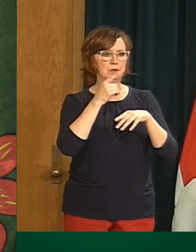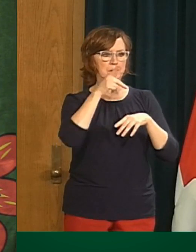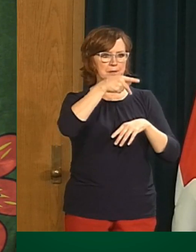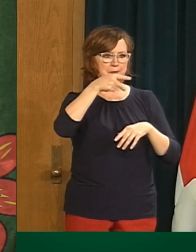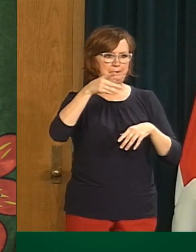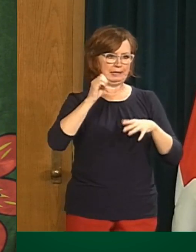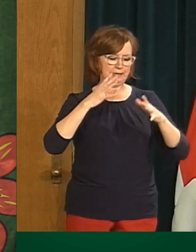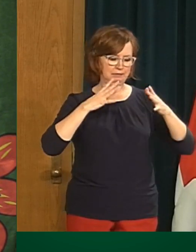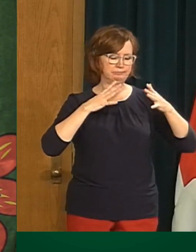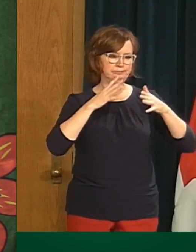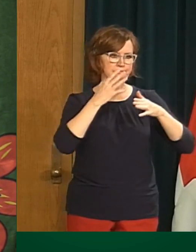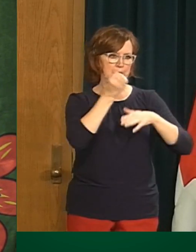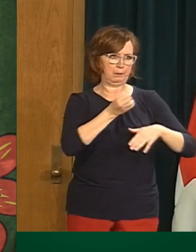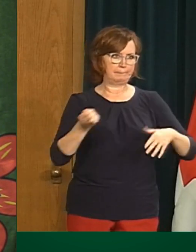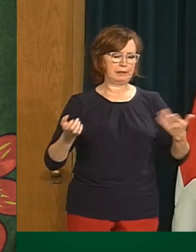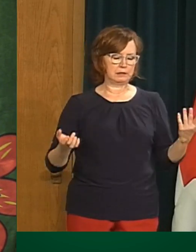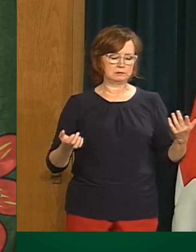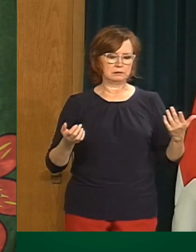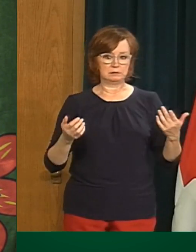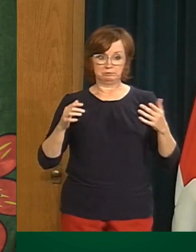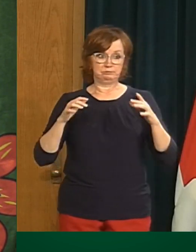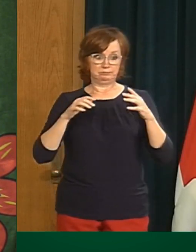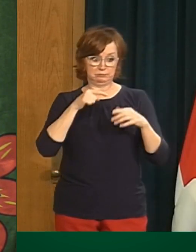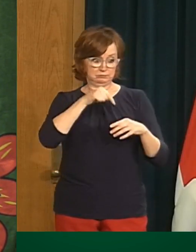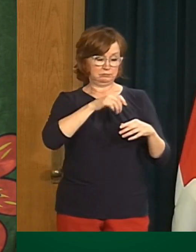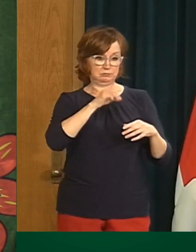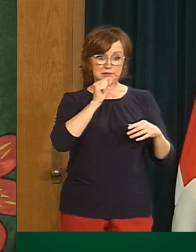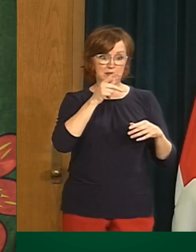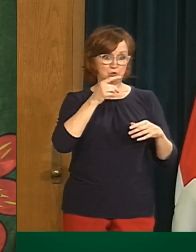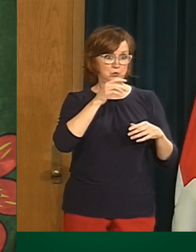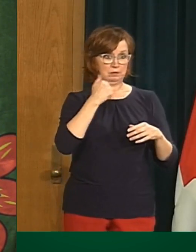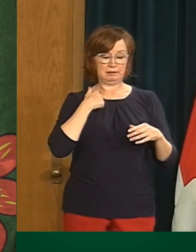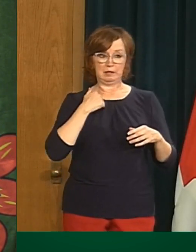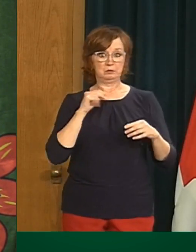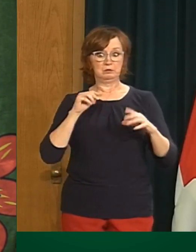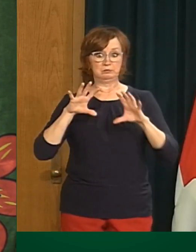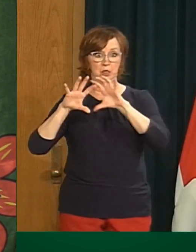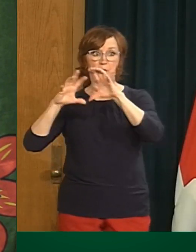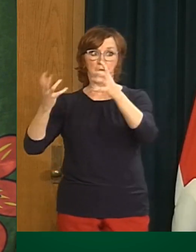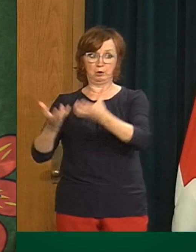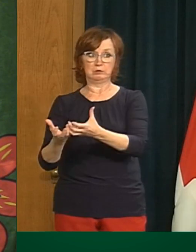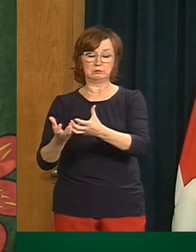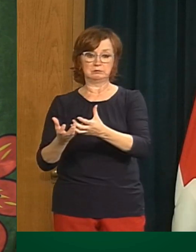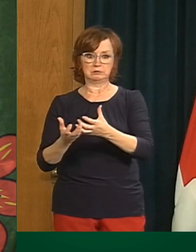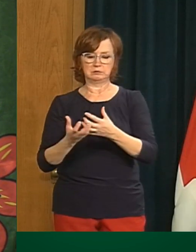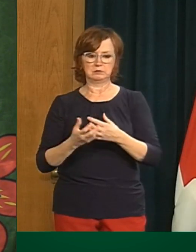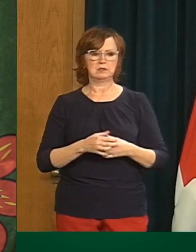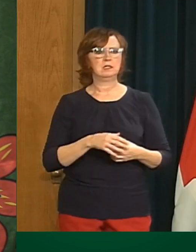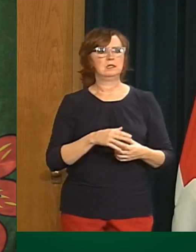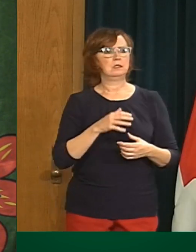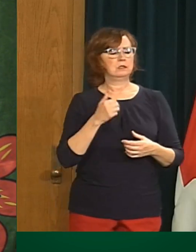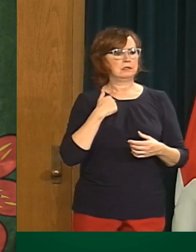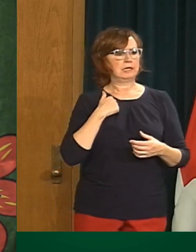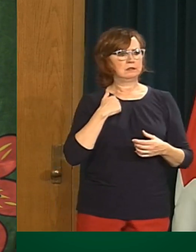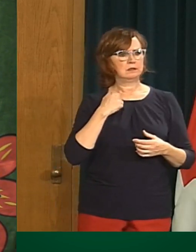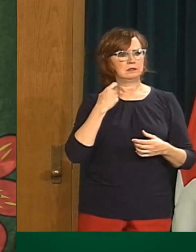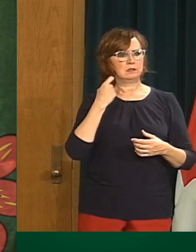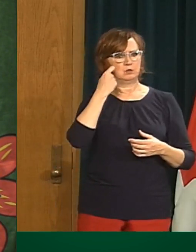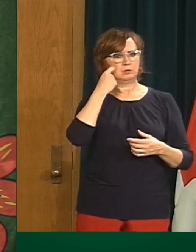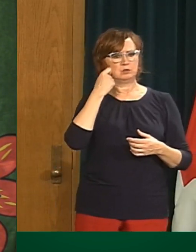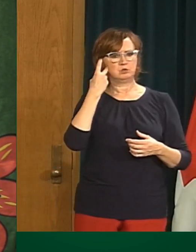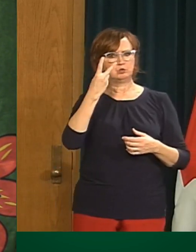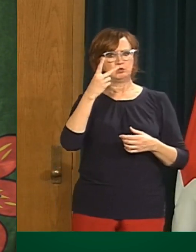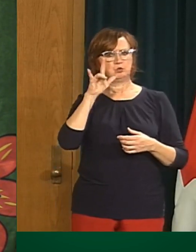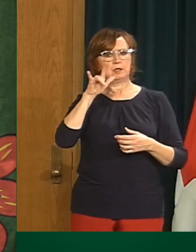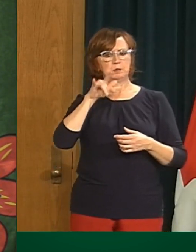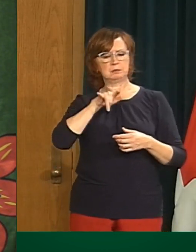There are very aggressive actions to garner that PPE for respective jurisdictions around the world. Canada just had 2 planes that